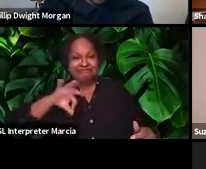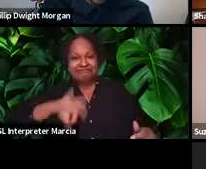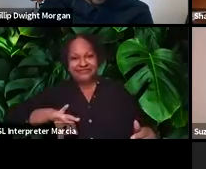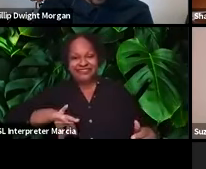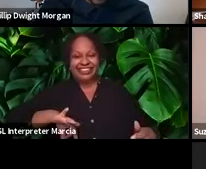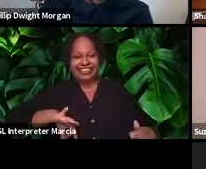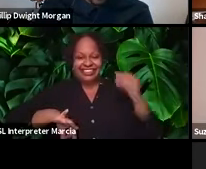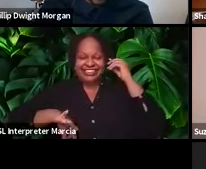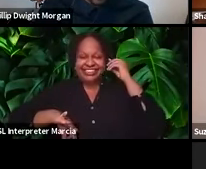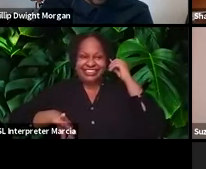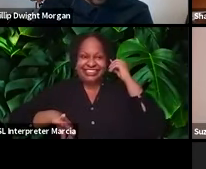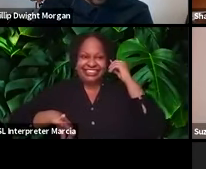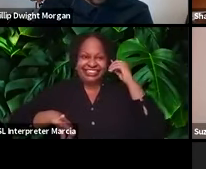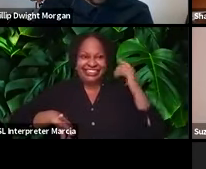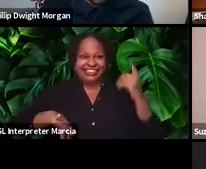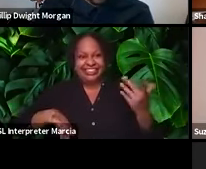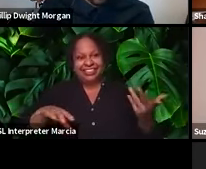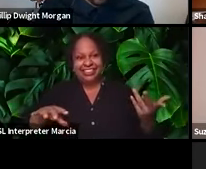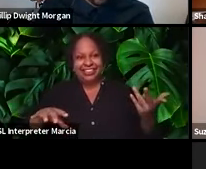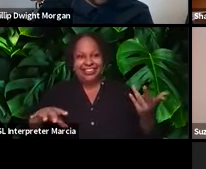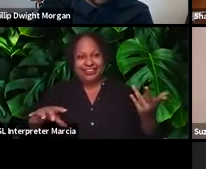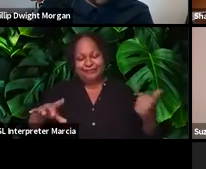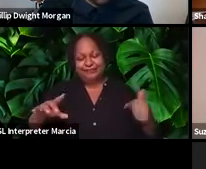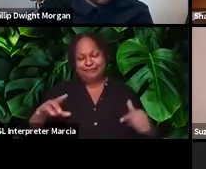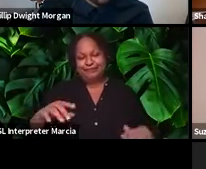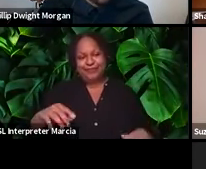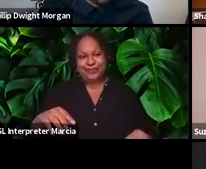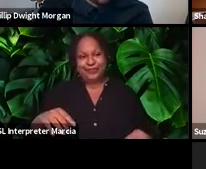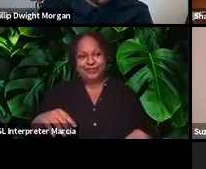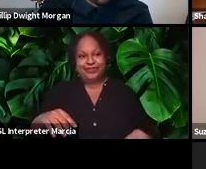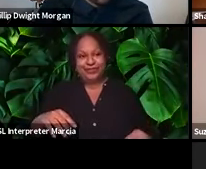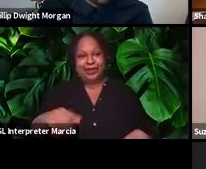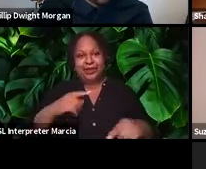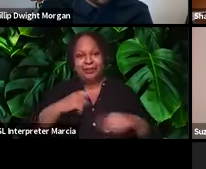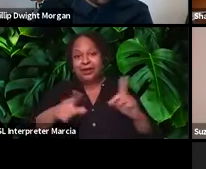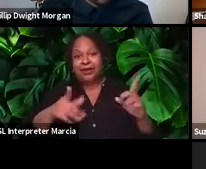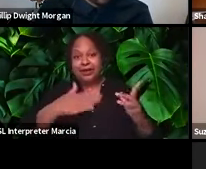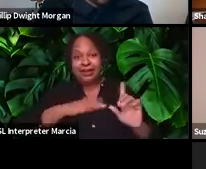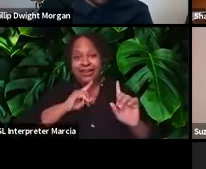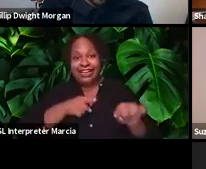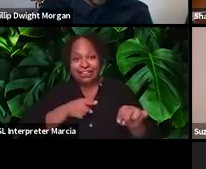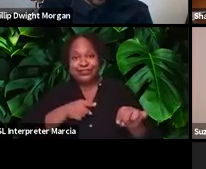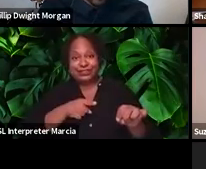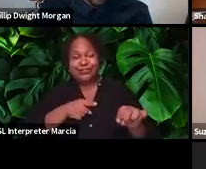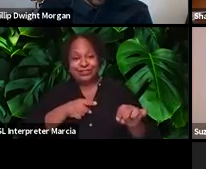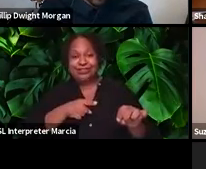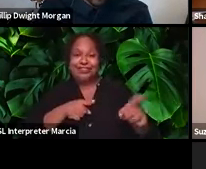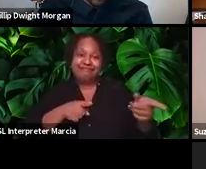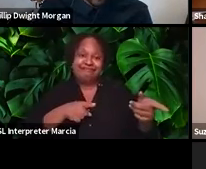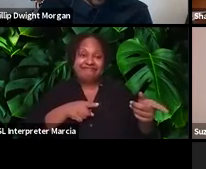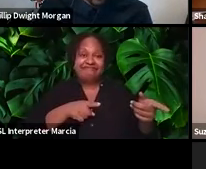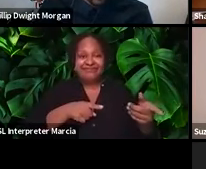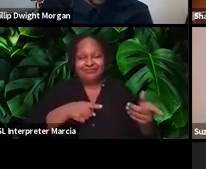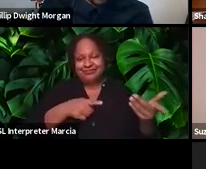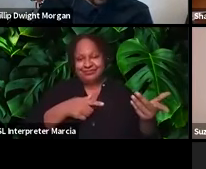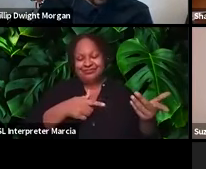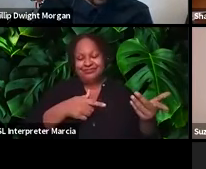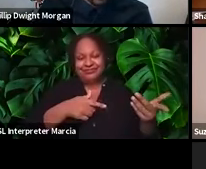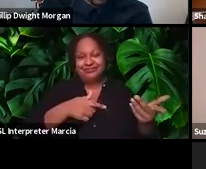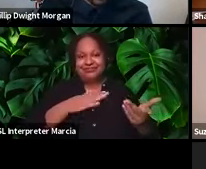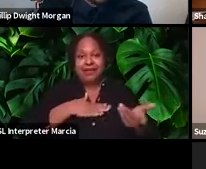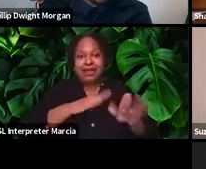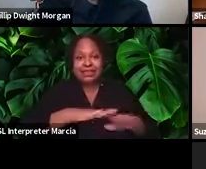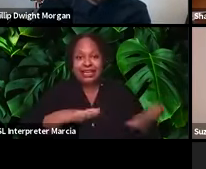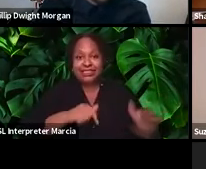know, totally out of self-interested aspects, but the young people, my children,